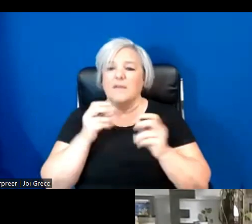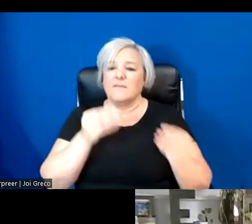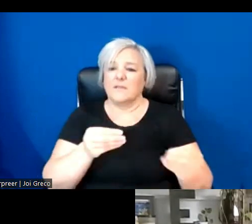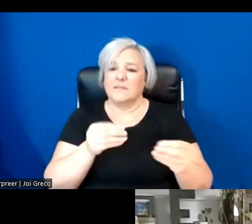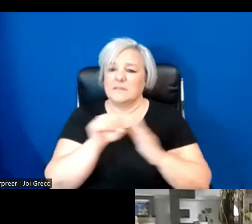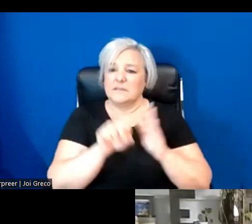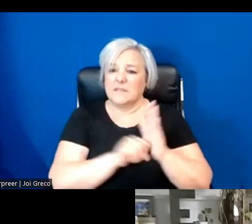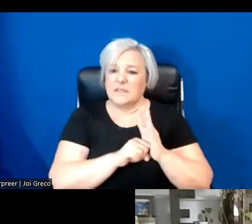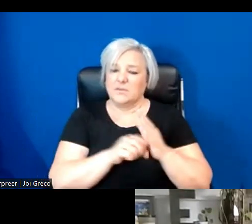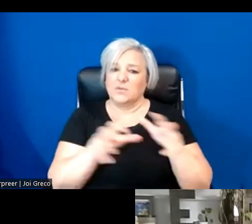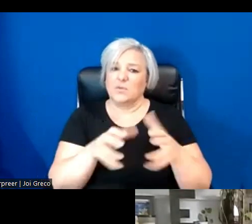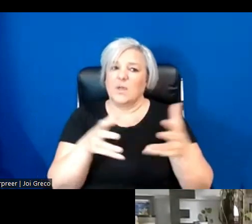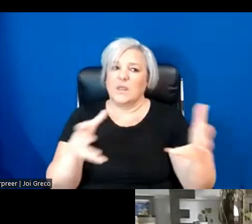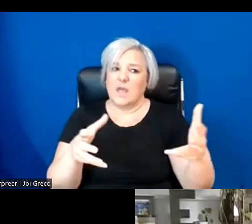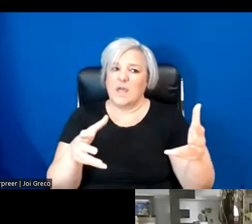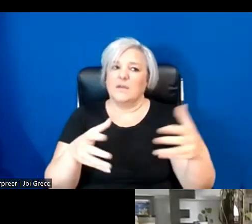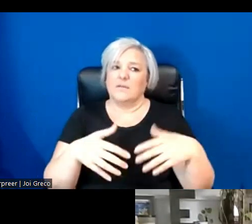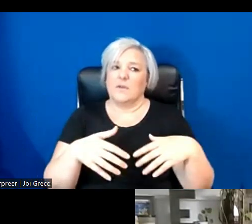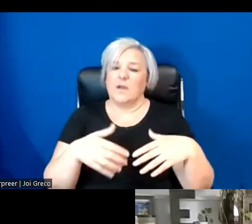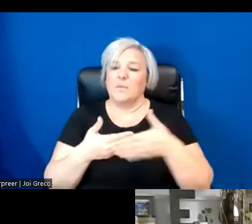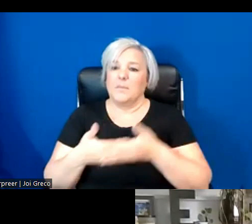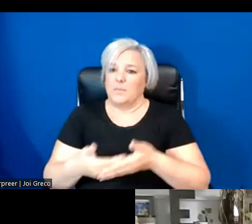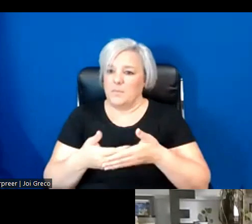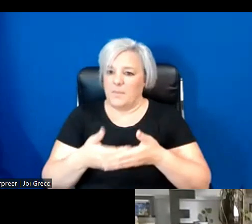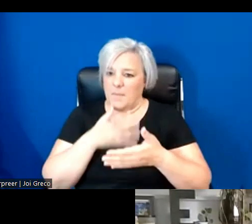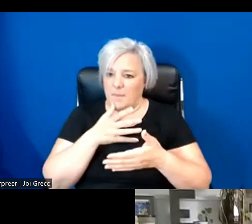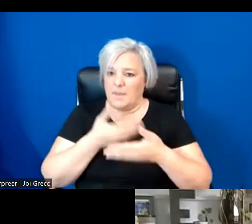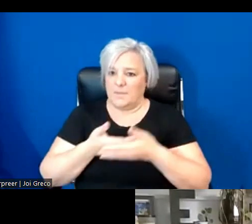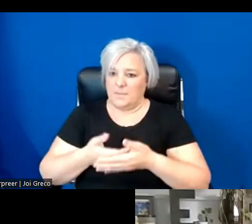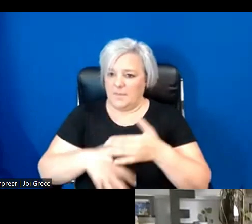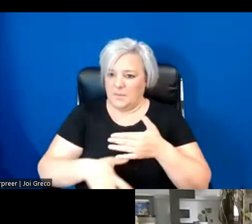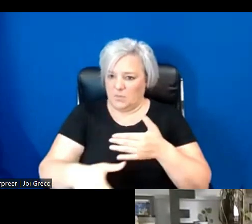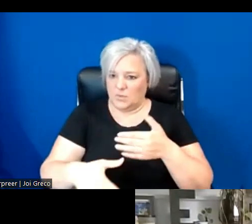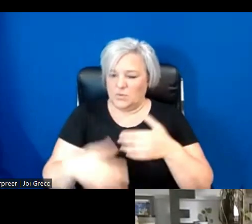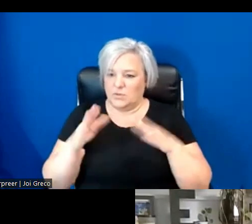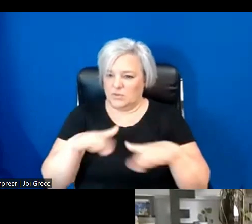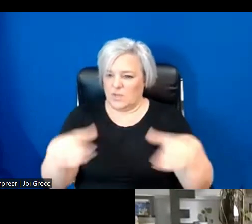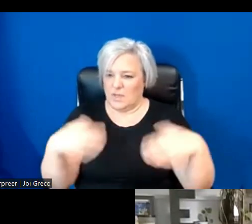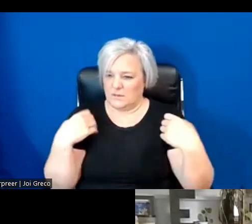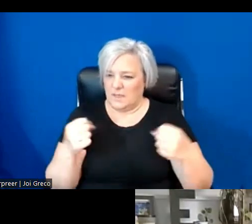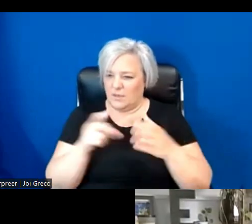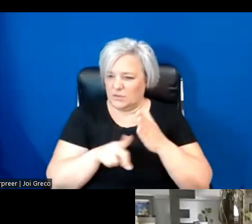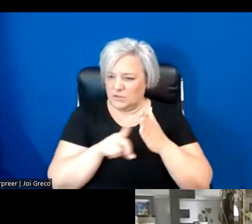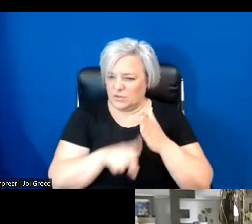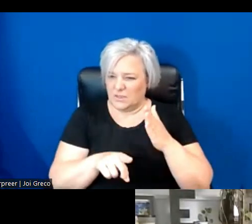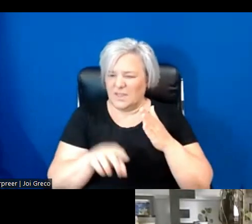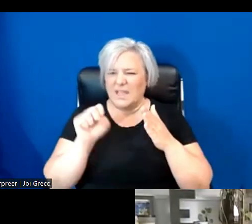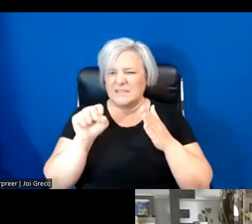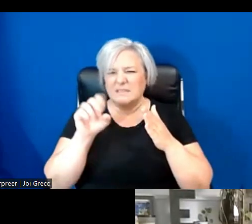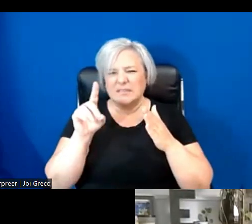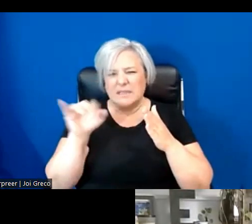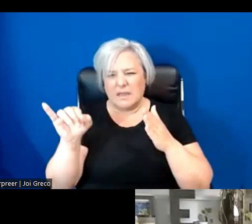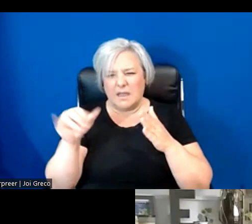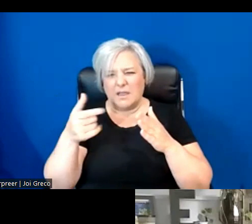of maternal and child health work, and there's also a grant, an SSDI grant is